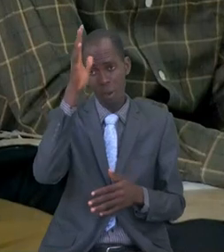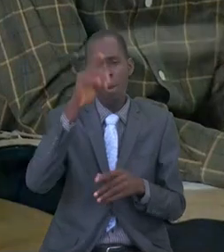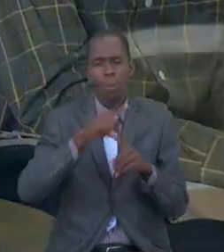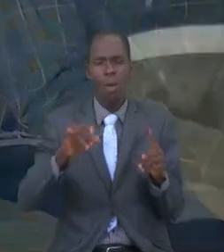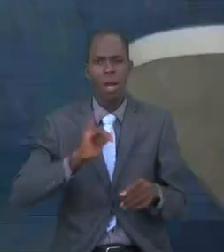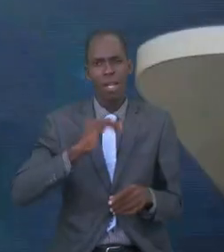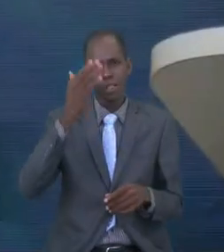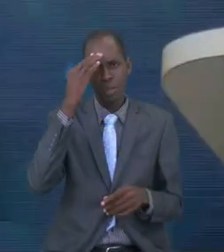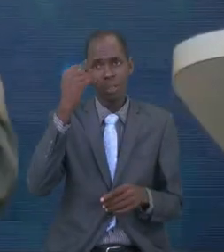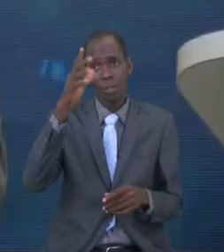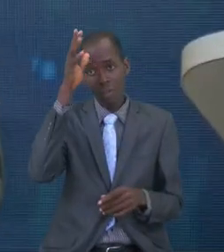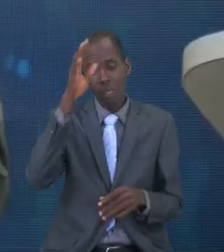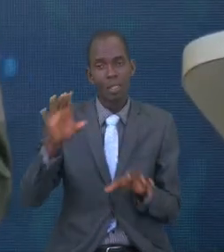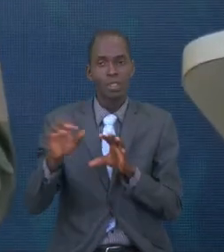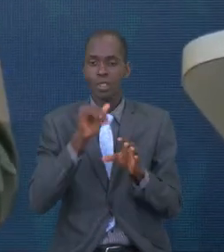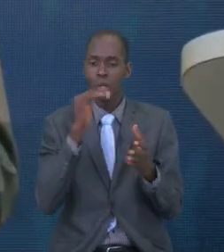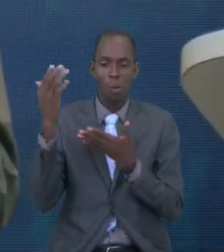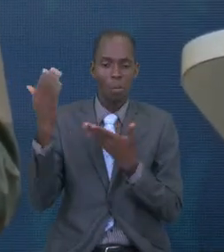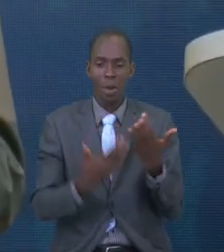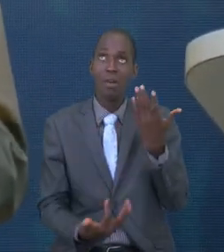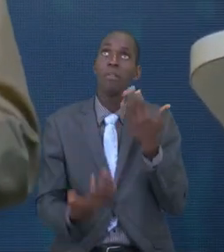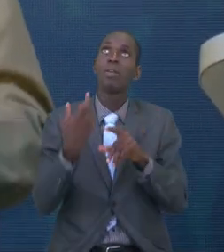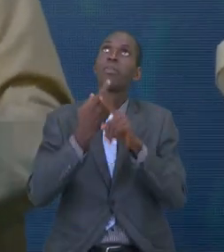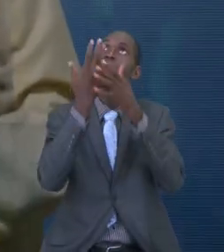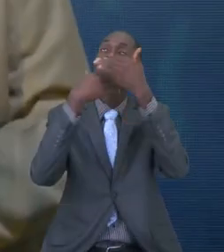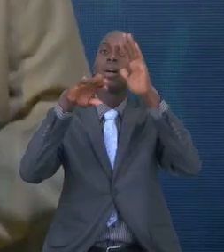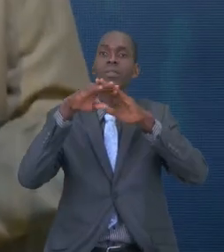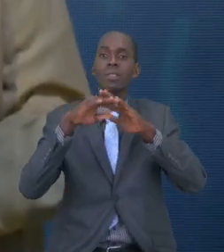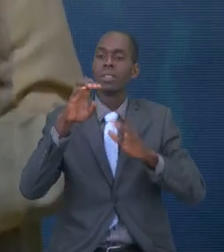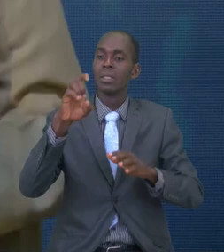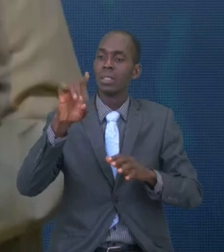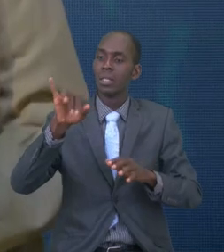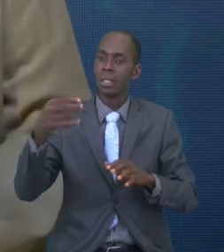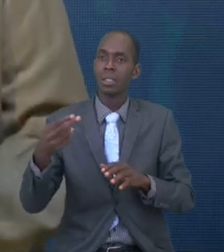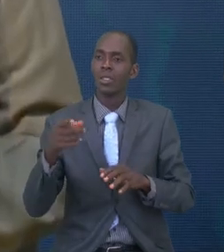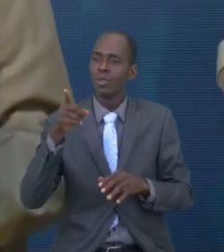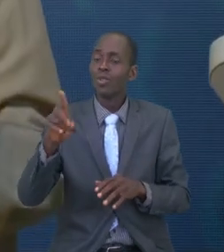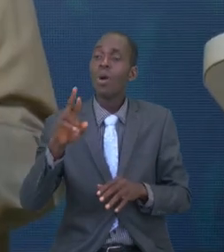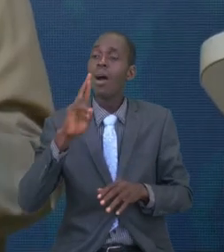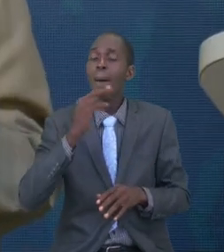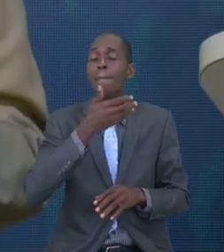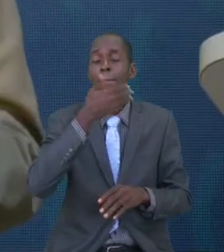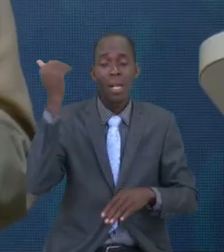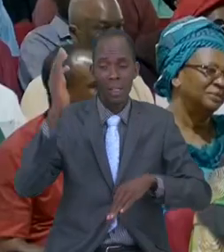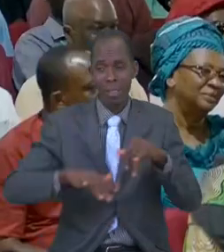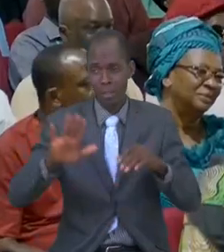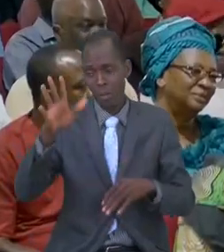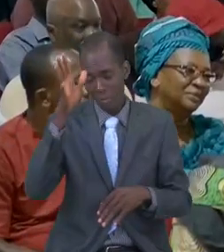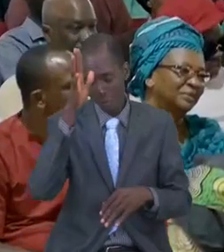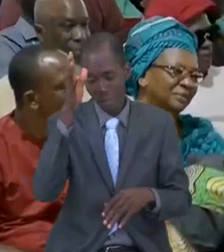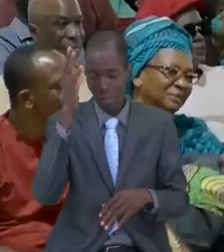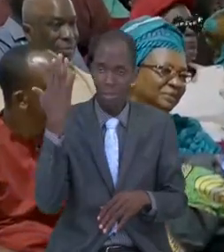his father did not bring fire out of heaven. Elijah, you are better than your father.